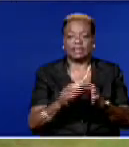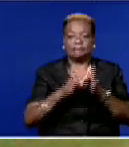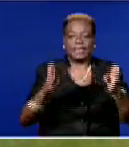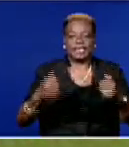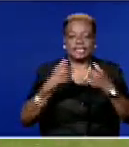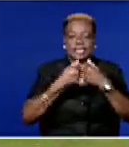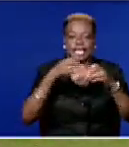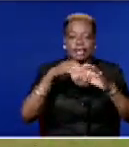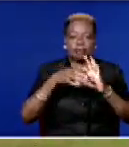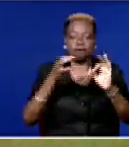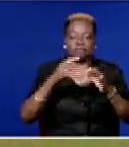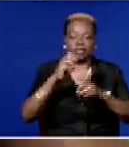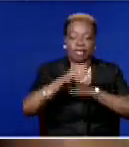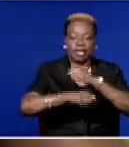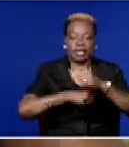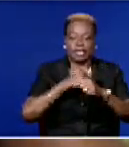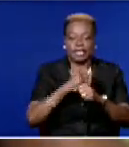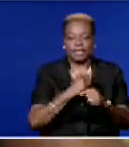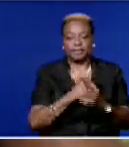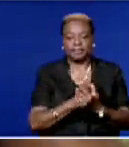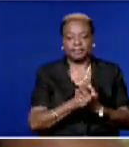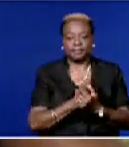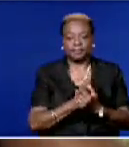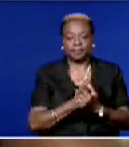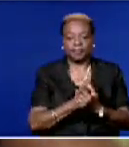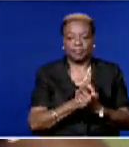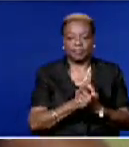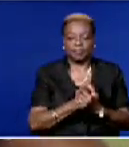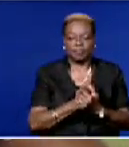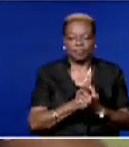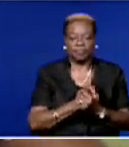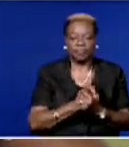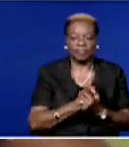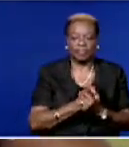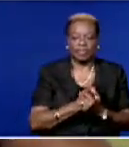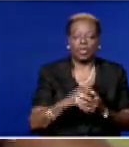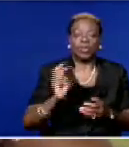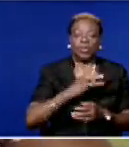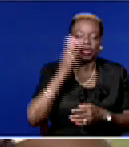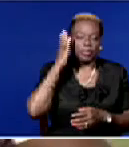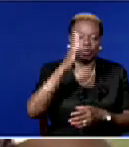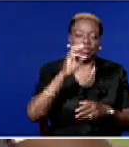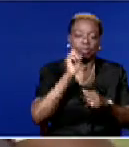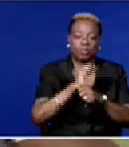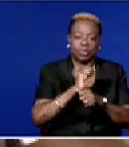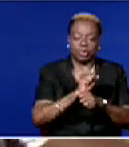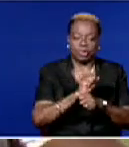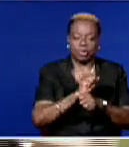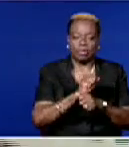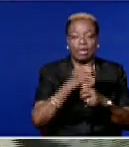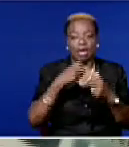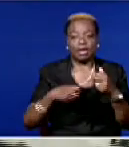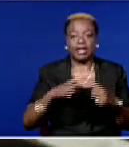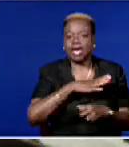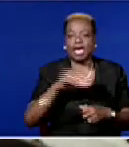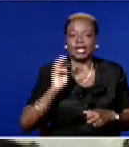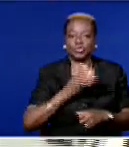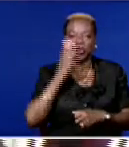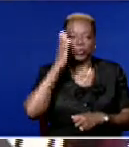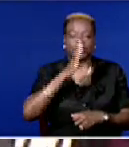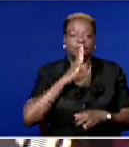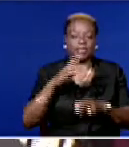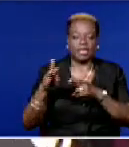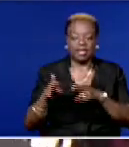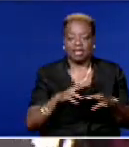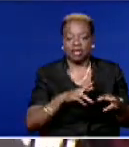year. No, I'm not comfortable. The next round will be tougher, but we get a week to work on it, so we'll be ready. Any adjustments you plan to